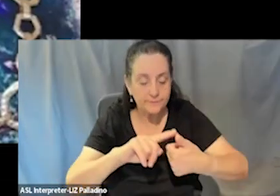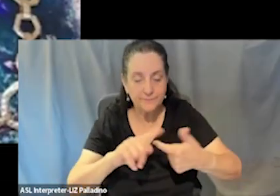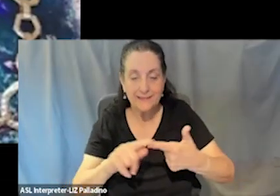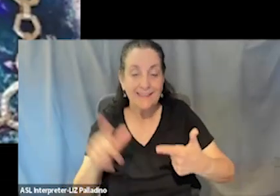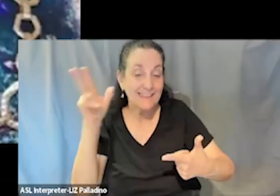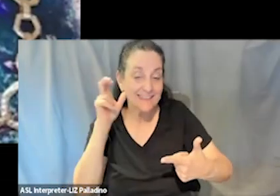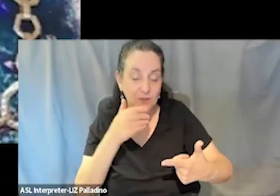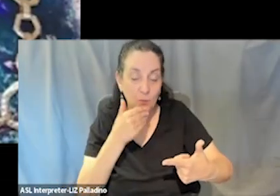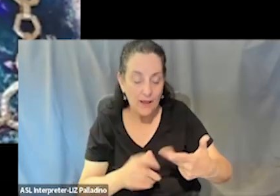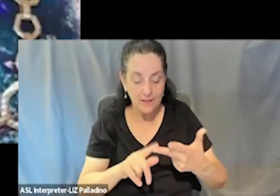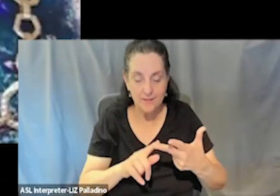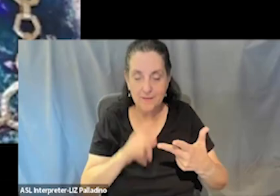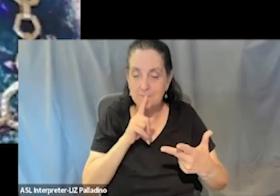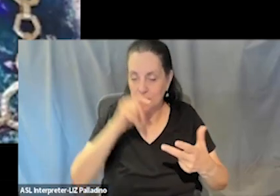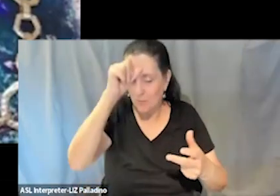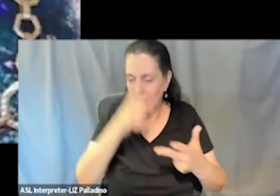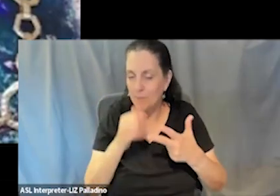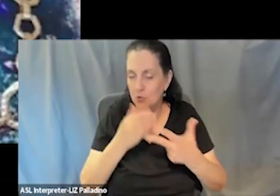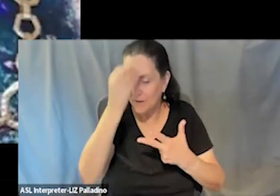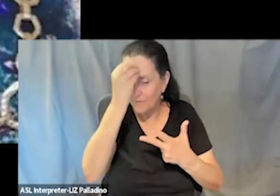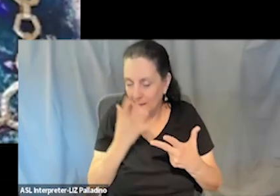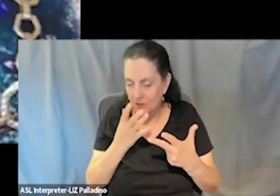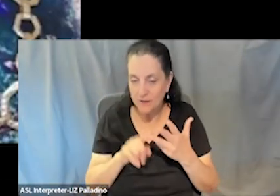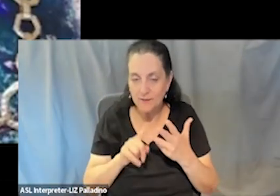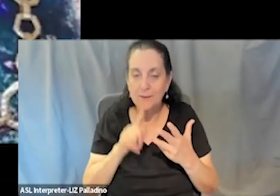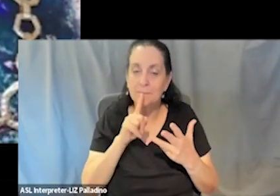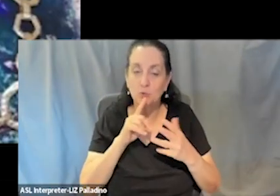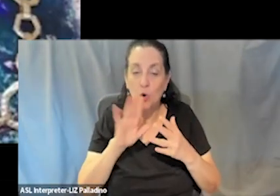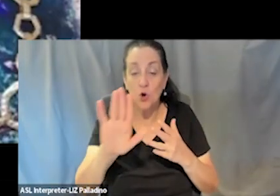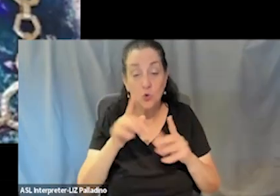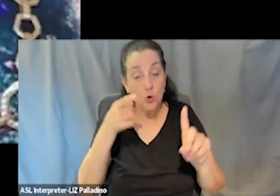keep good information, and make a clear case and follow through.